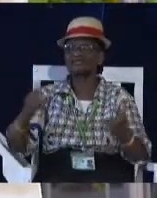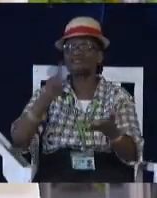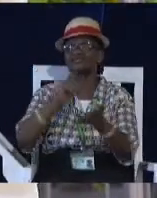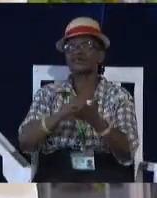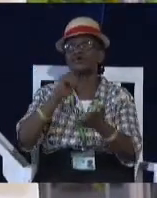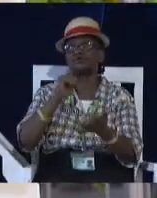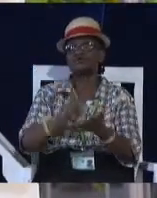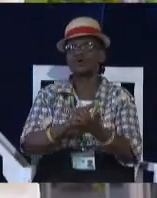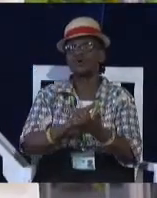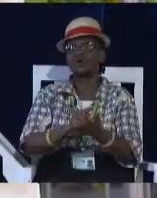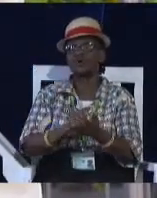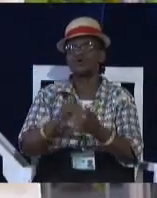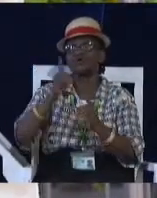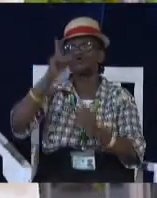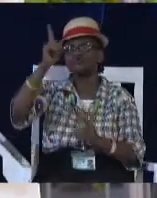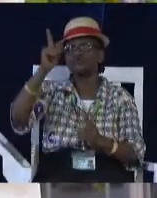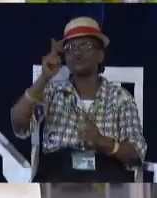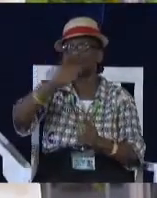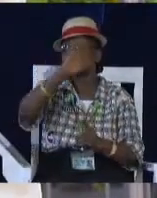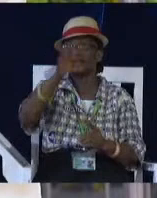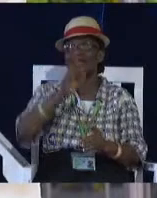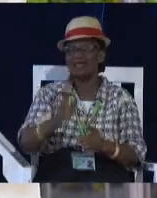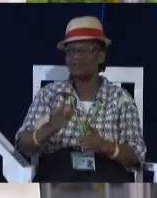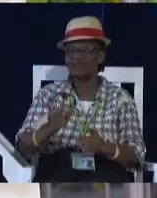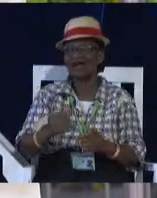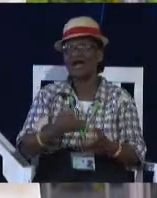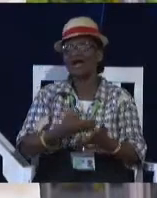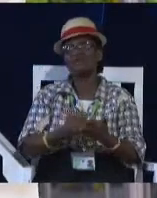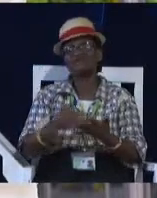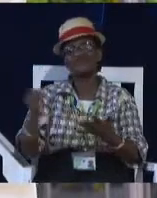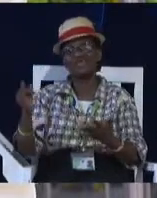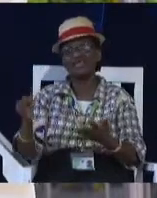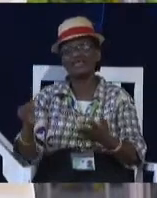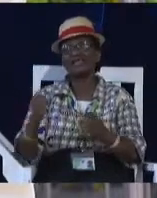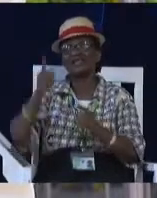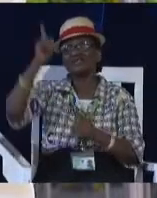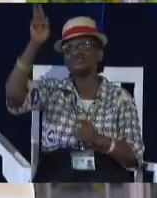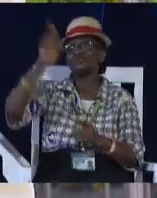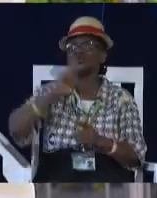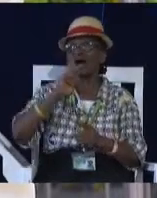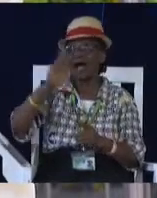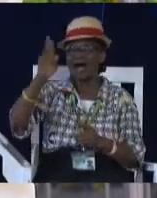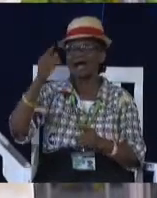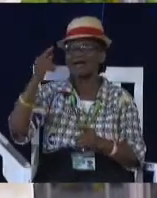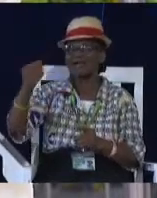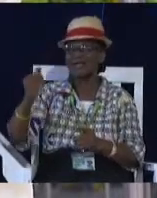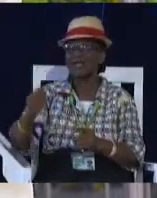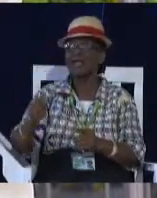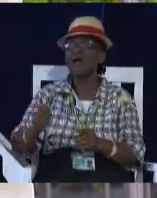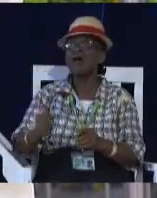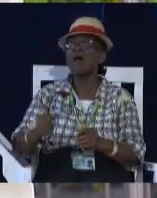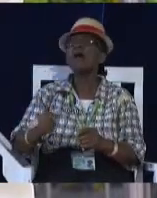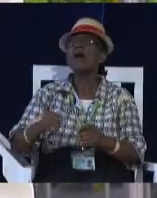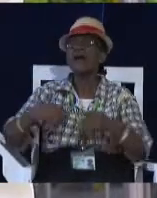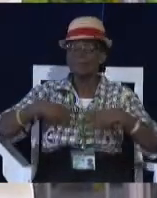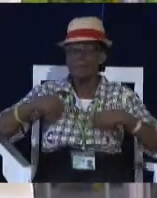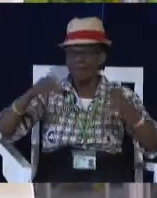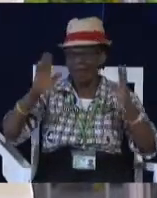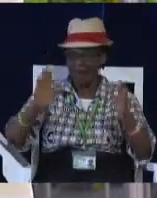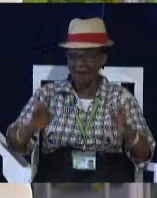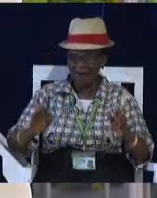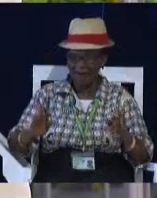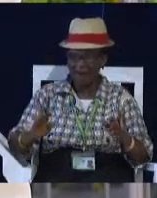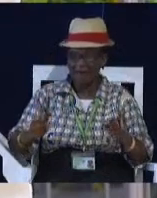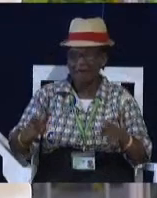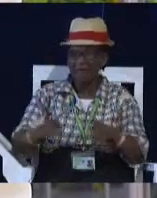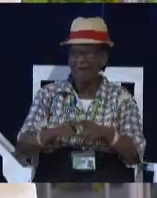You never refer cases. You are the ultimate healer. So I know